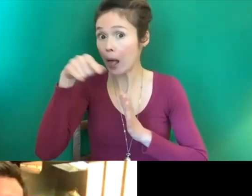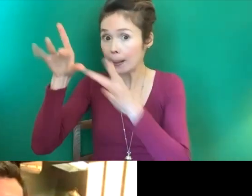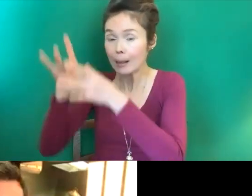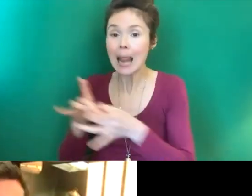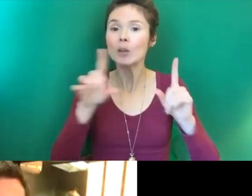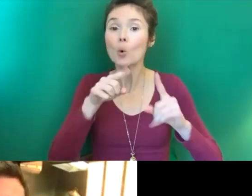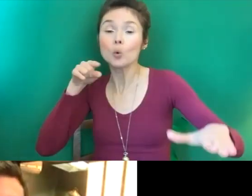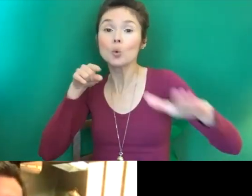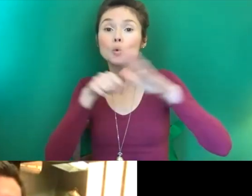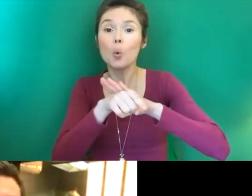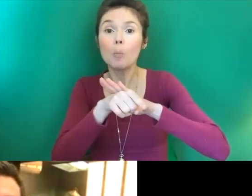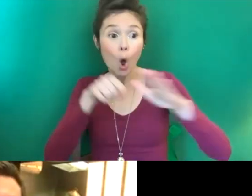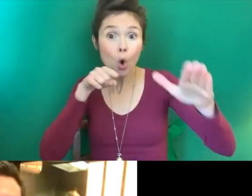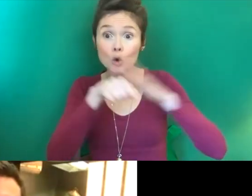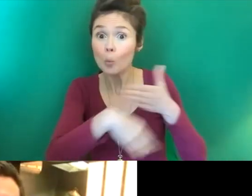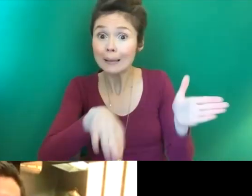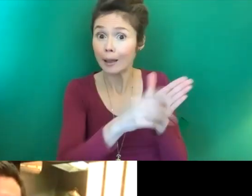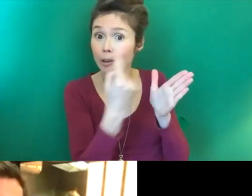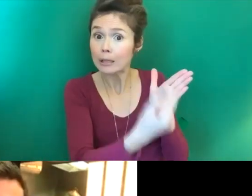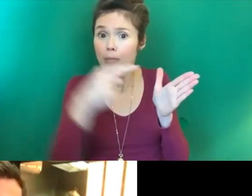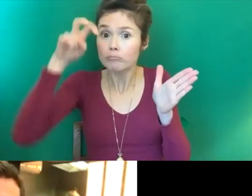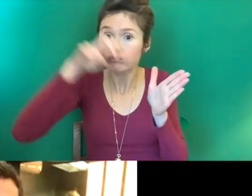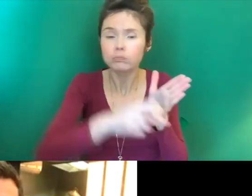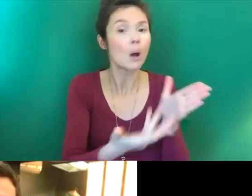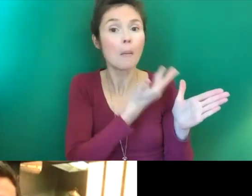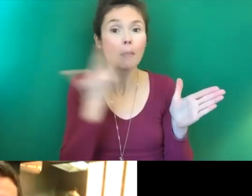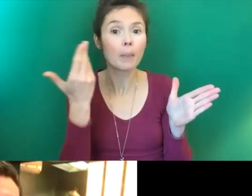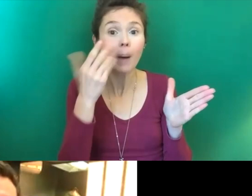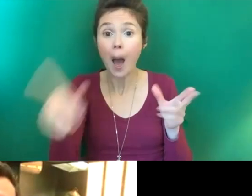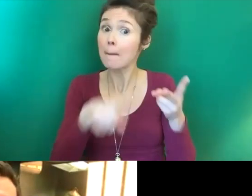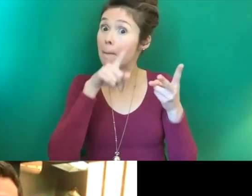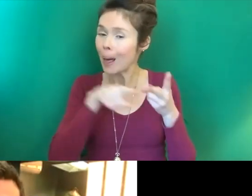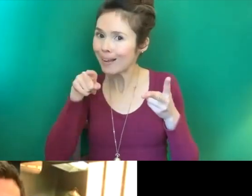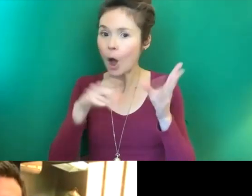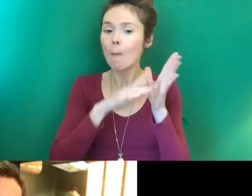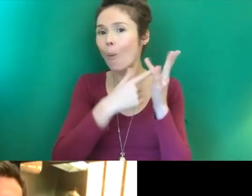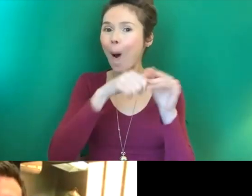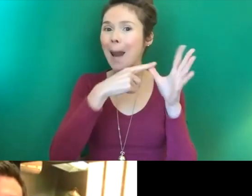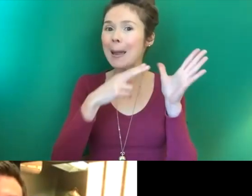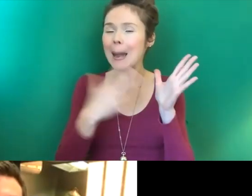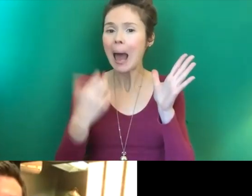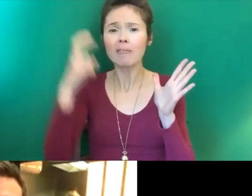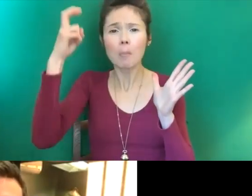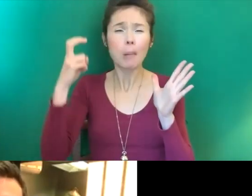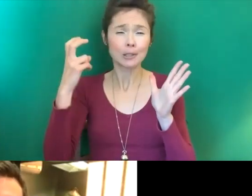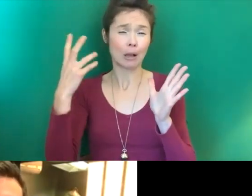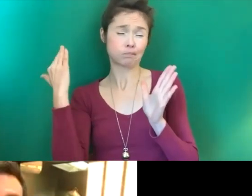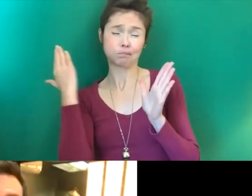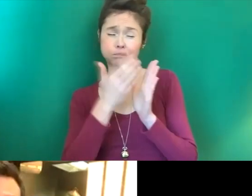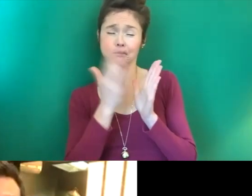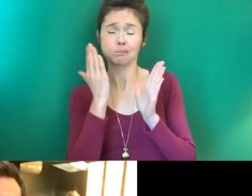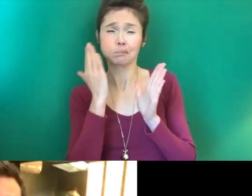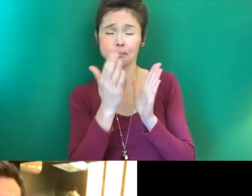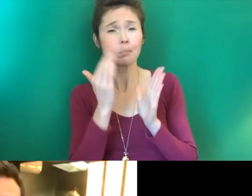step-free station at the terminus of a bus route, well, six bus routes. So in terms of my